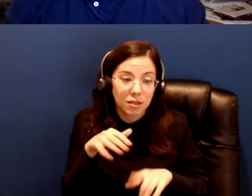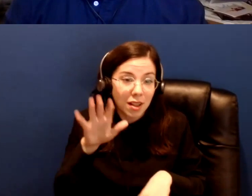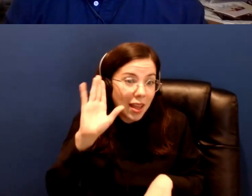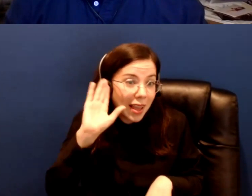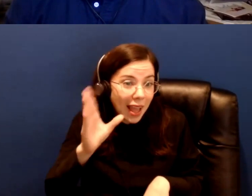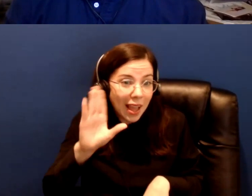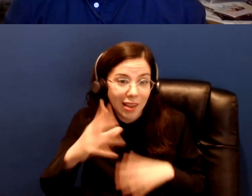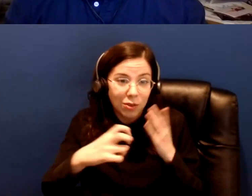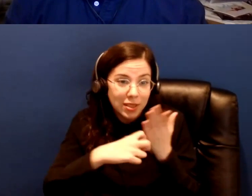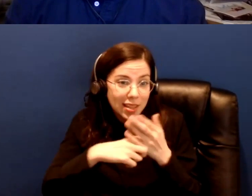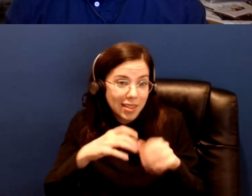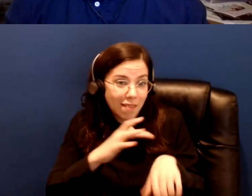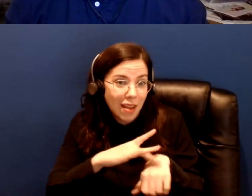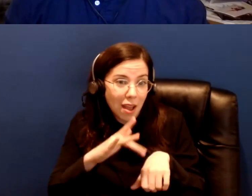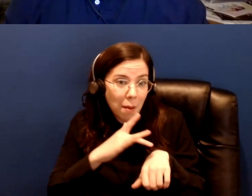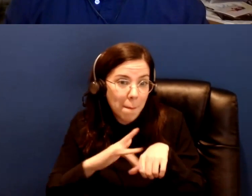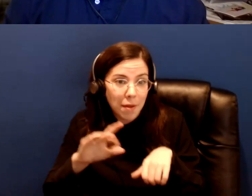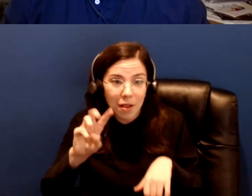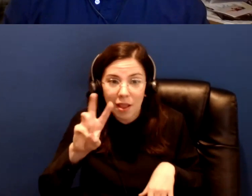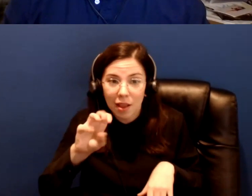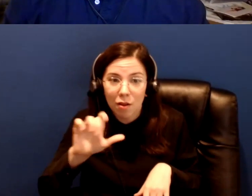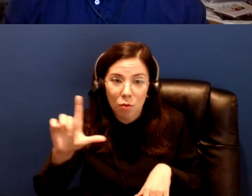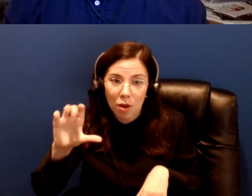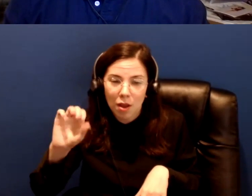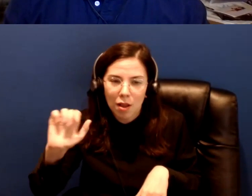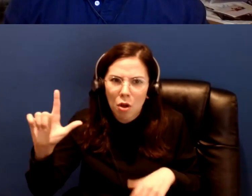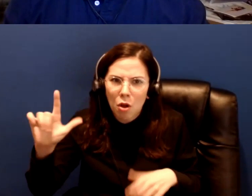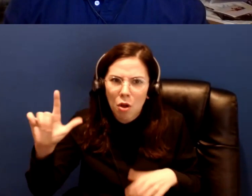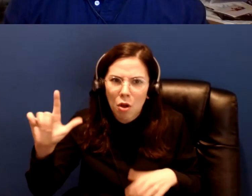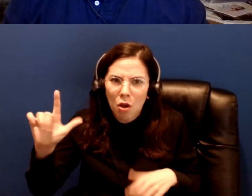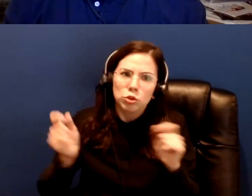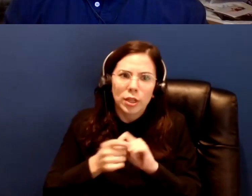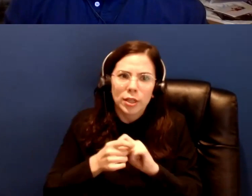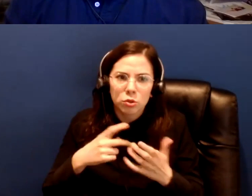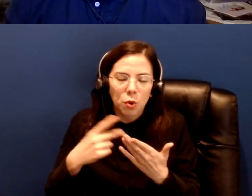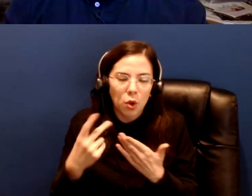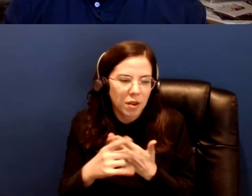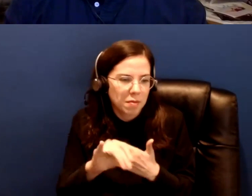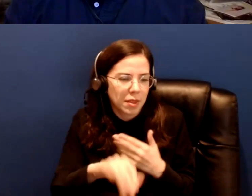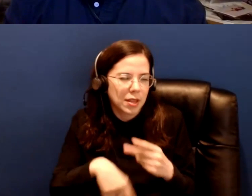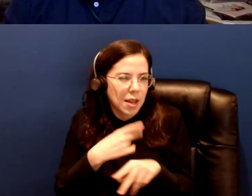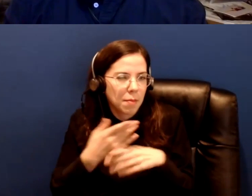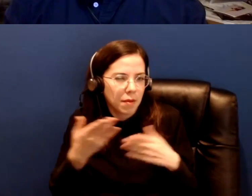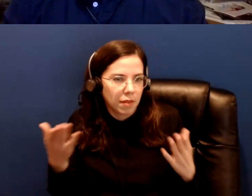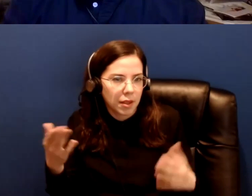will call. There's been a change in programming, things of that nature.